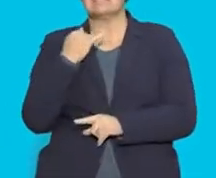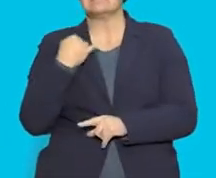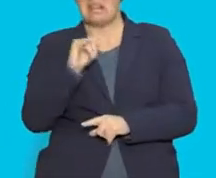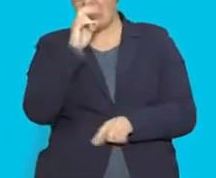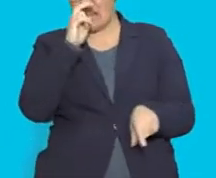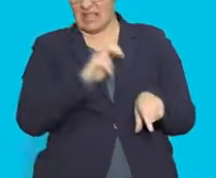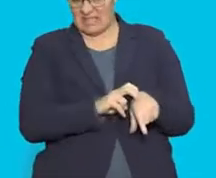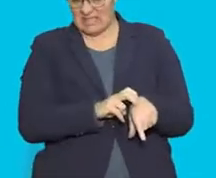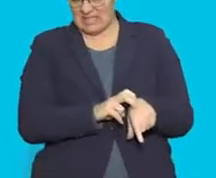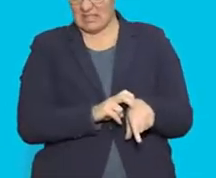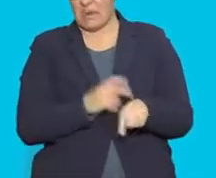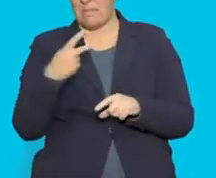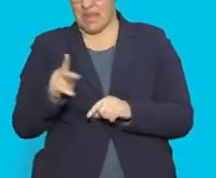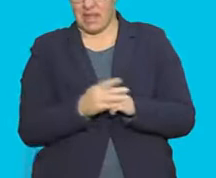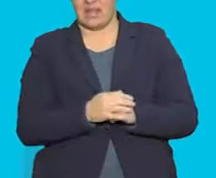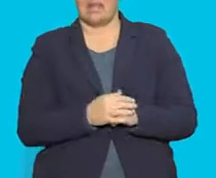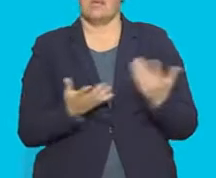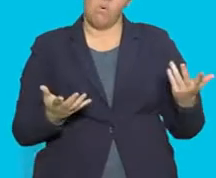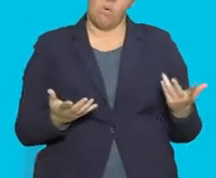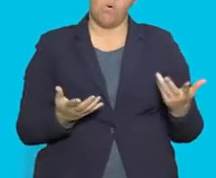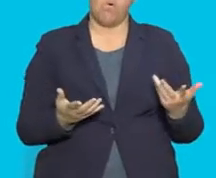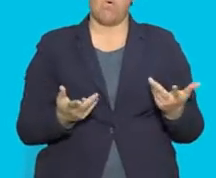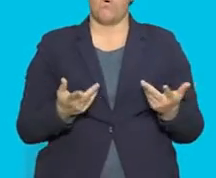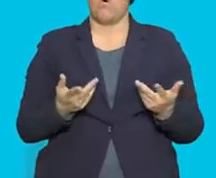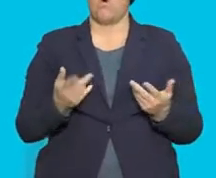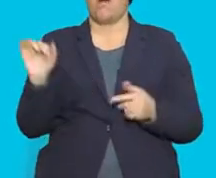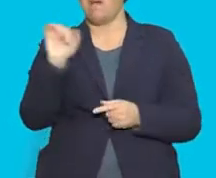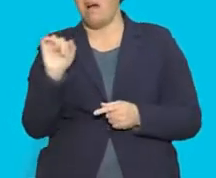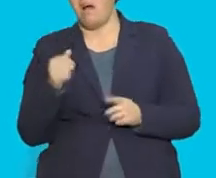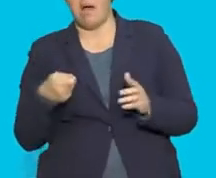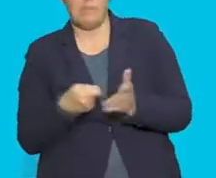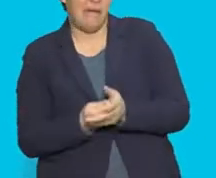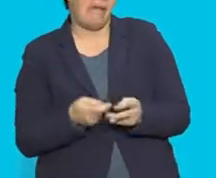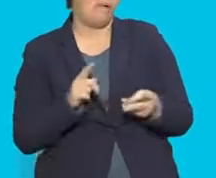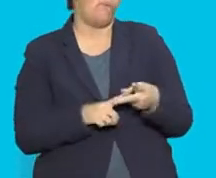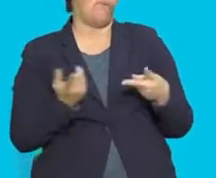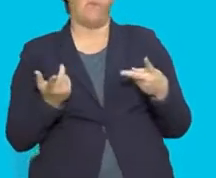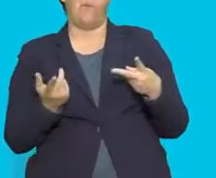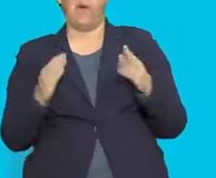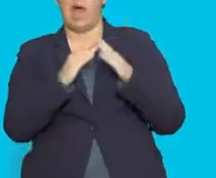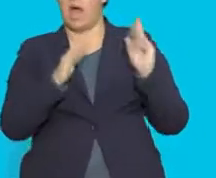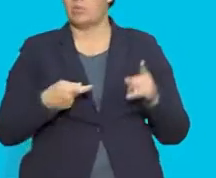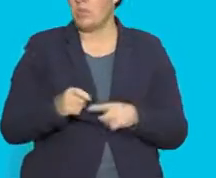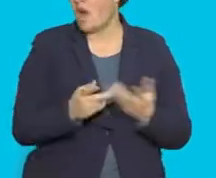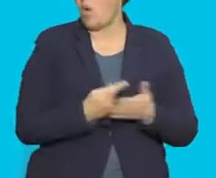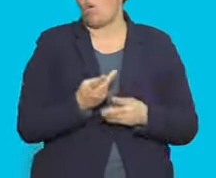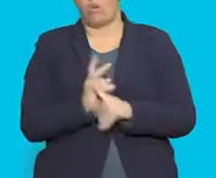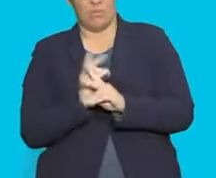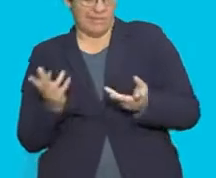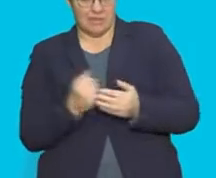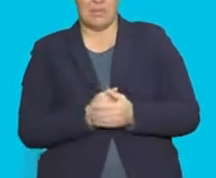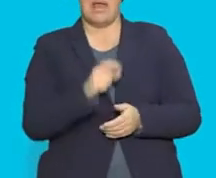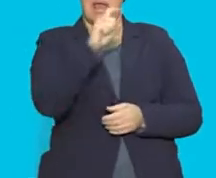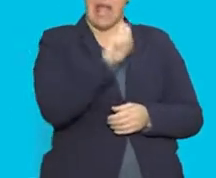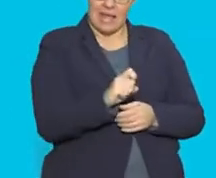balance that is outstanding, or a bond or a hire purchase in terms of buying a car. And then X will be